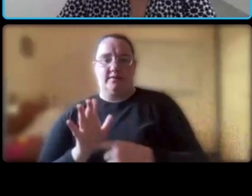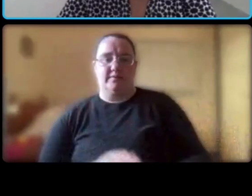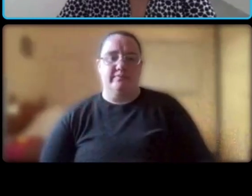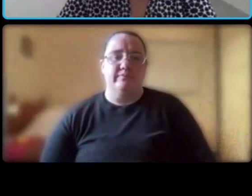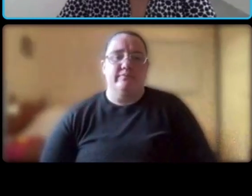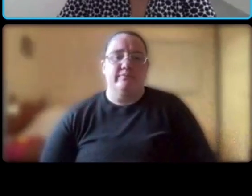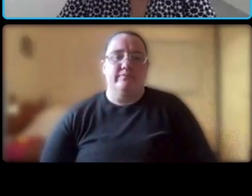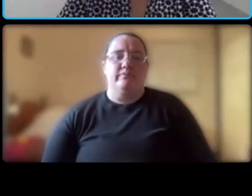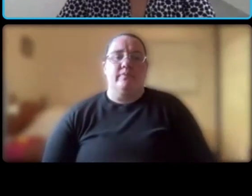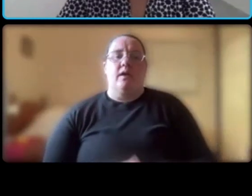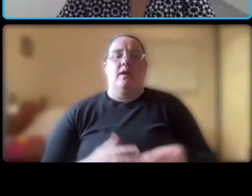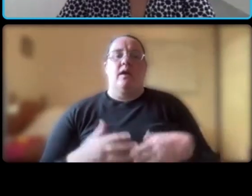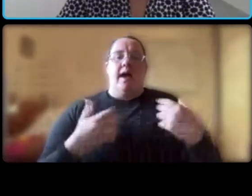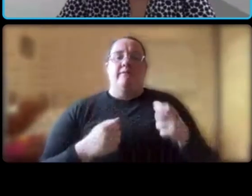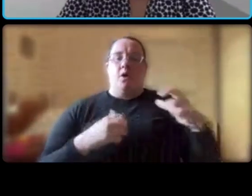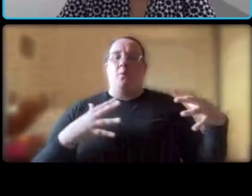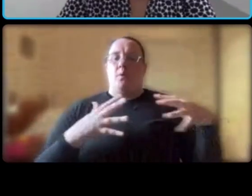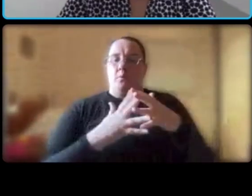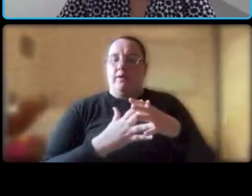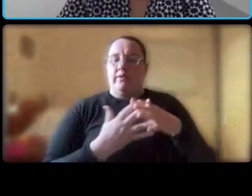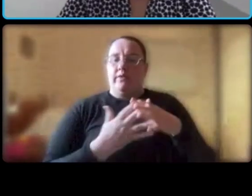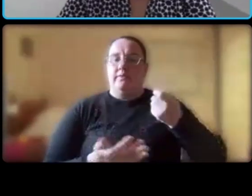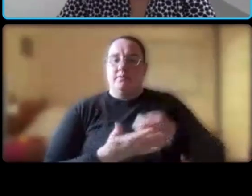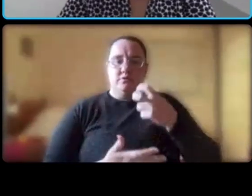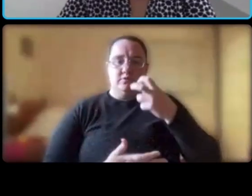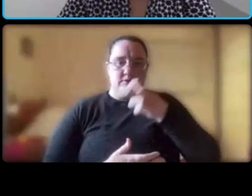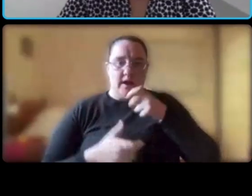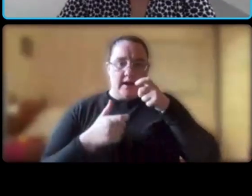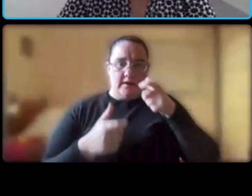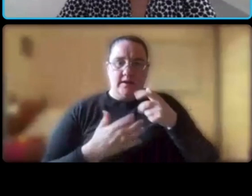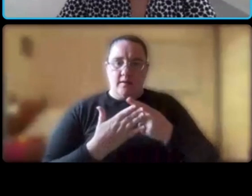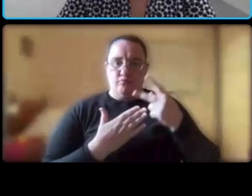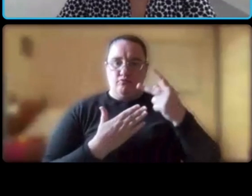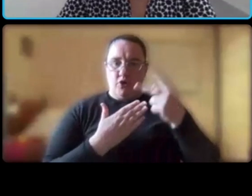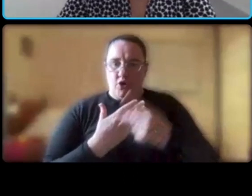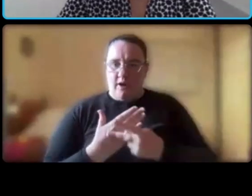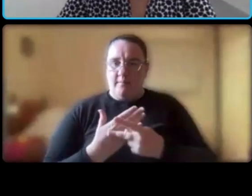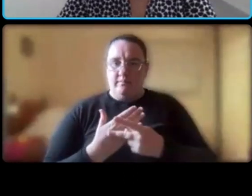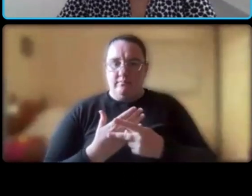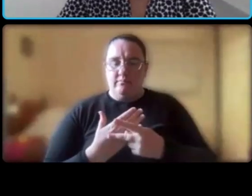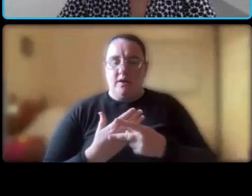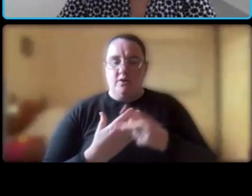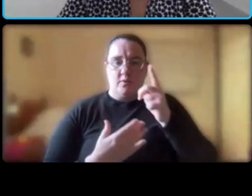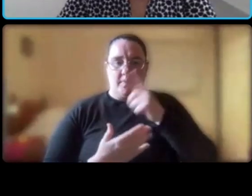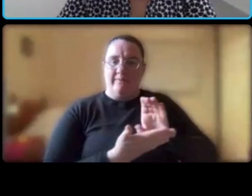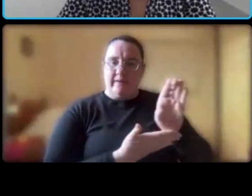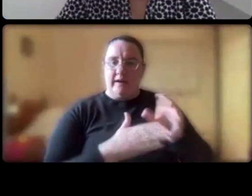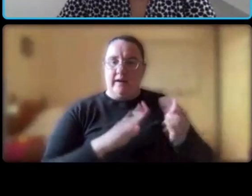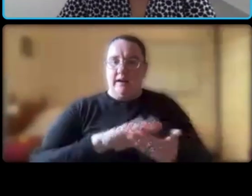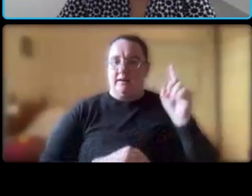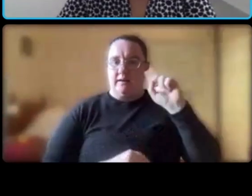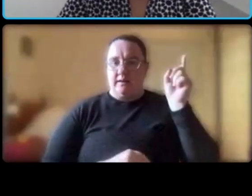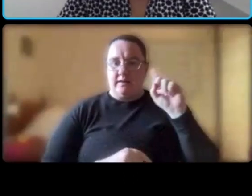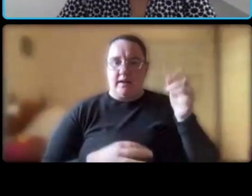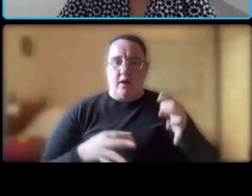Commonwealth subsidised aged care programs, including grant-funded providers under the current scheme, will automatically be granted